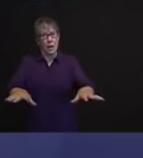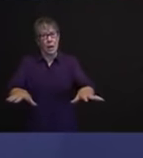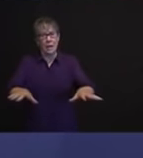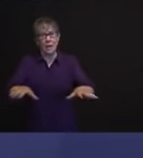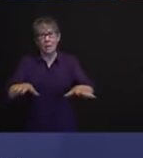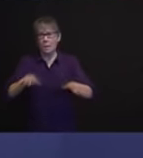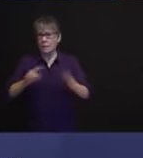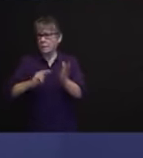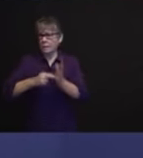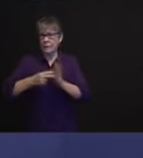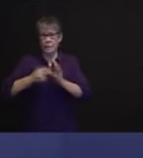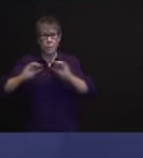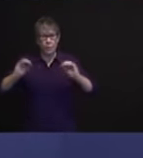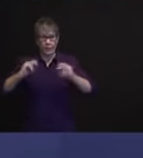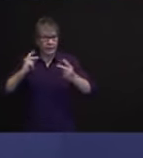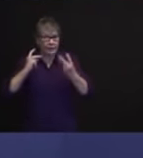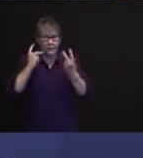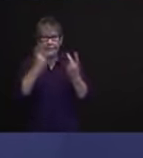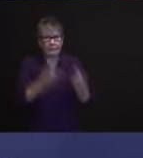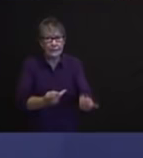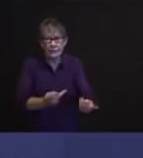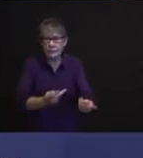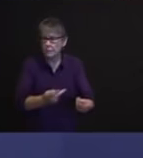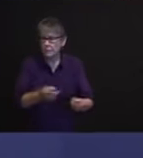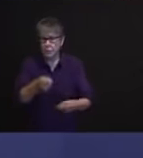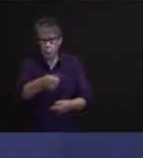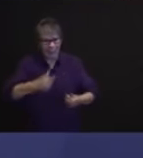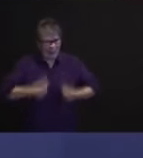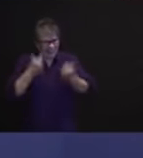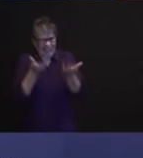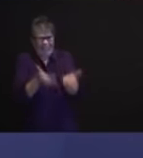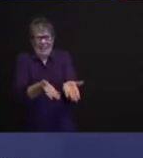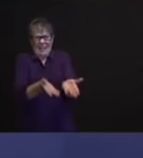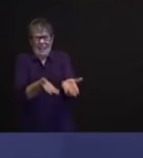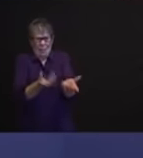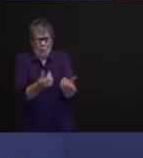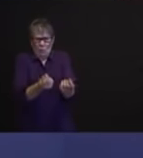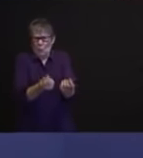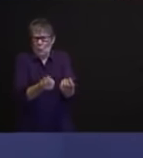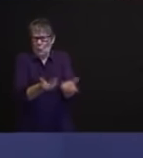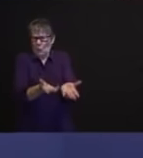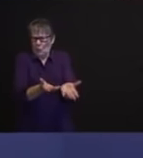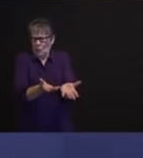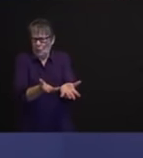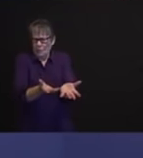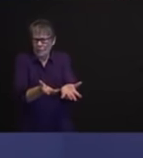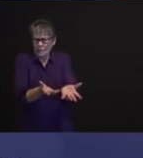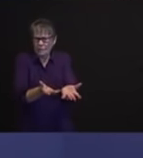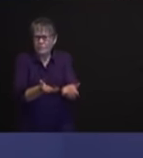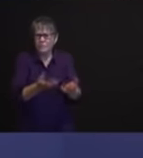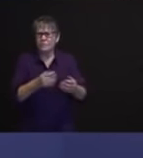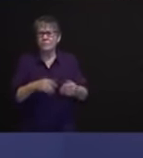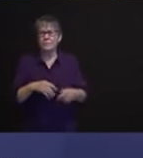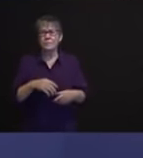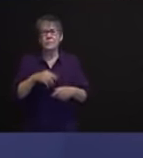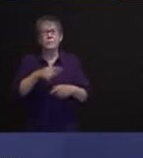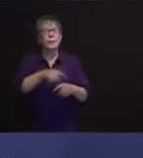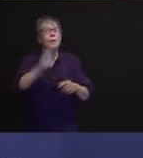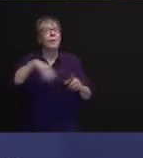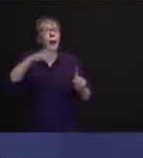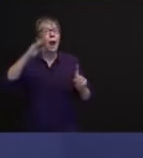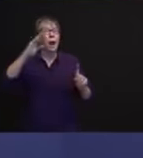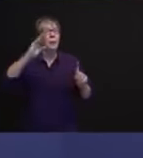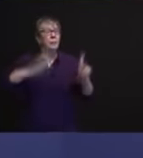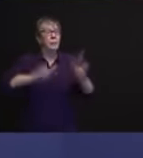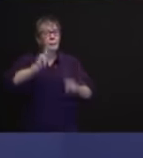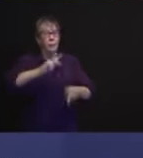outbreak. In places like hospitals where people are coming and going all the time, where people are coming in with COVID all the time or